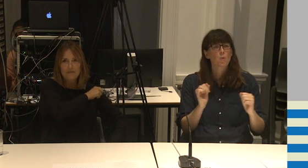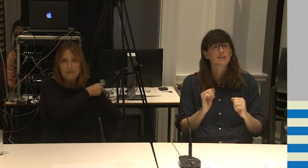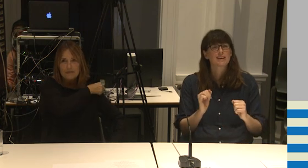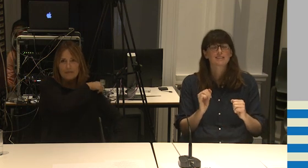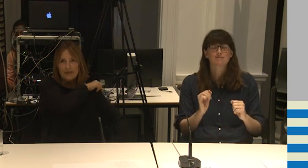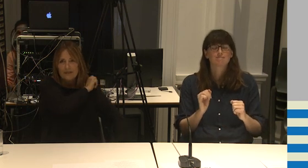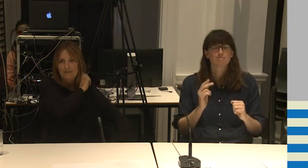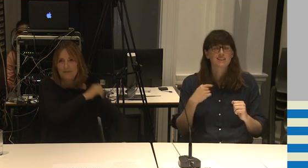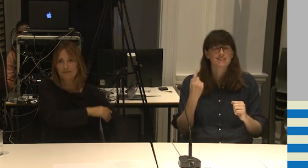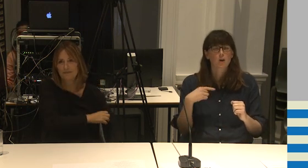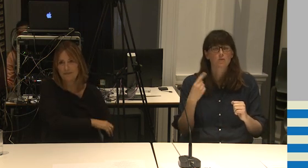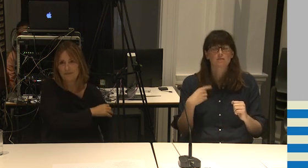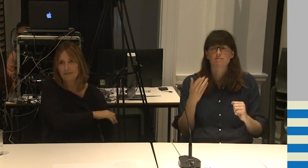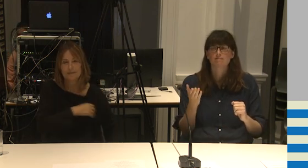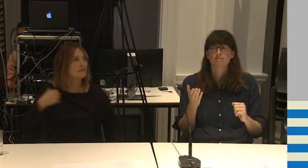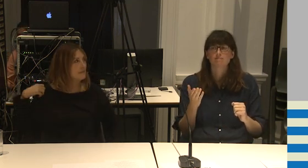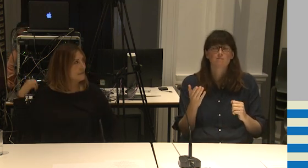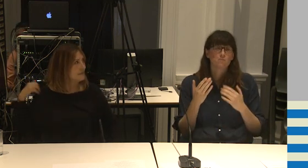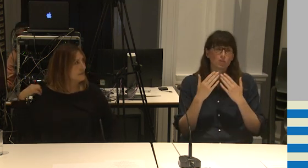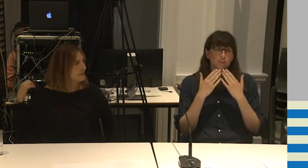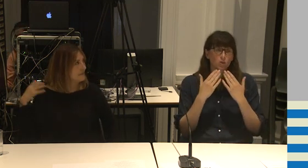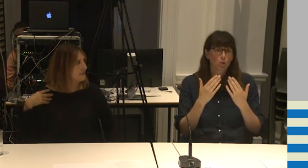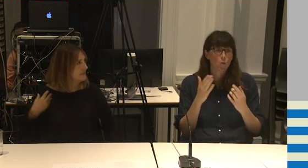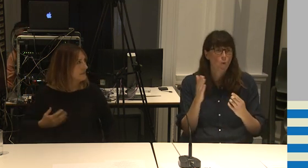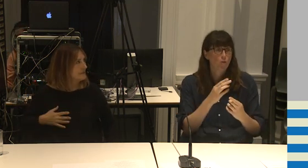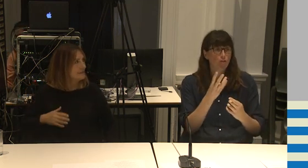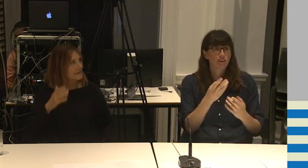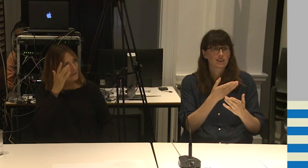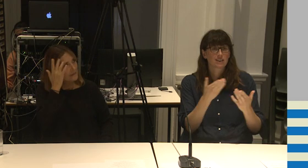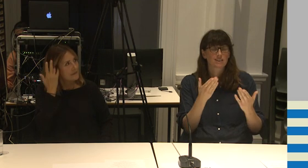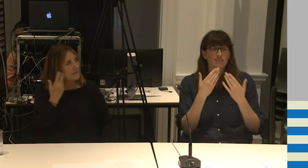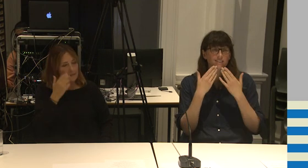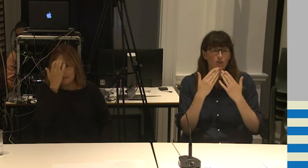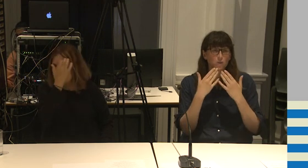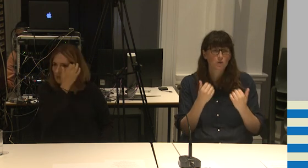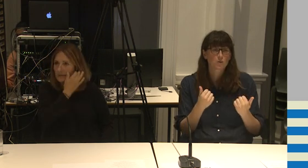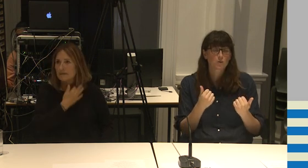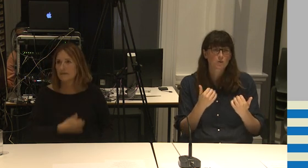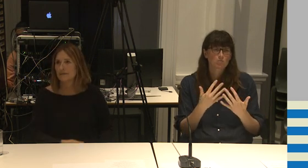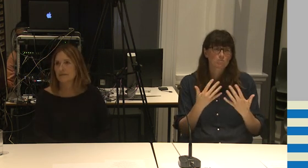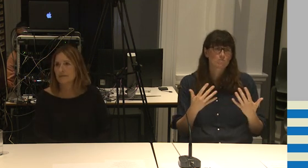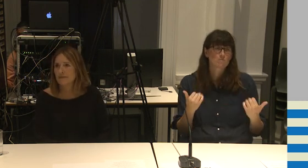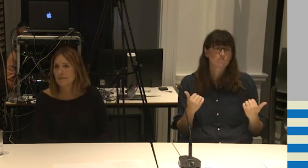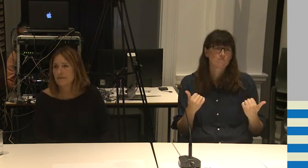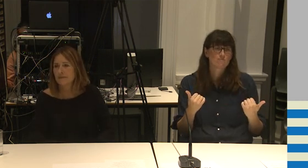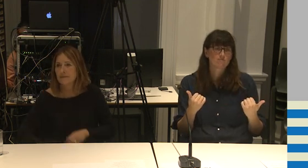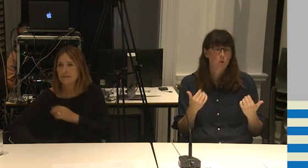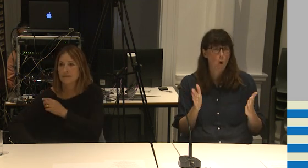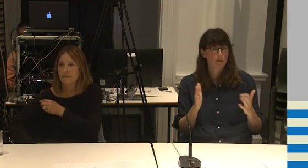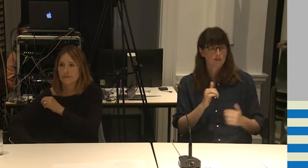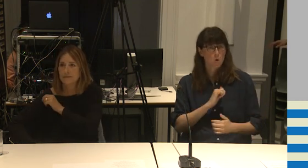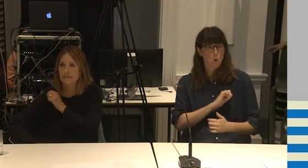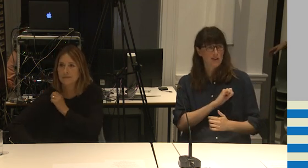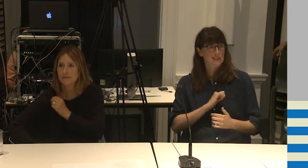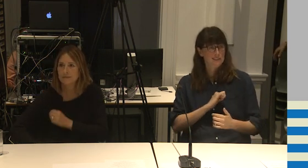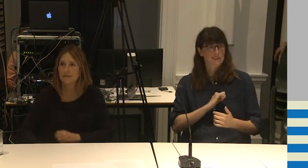Microphone to turn. Well, thank you, all three of you, so much for such really open,